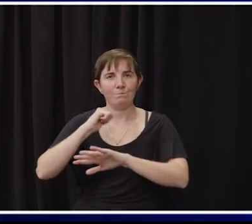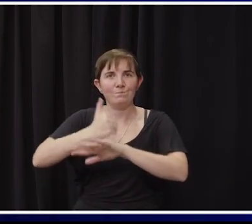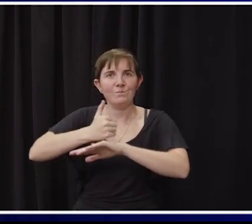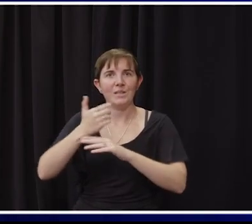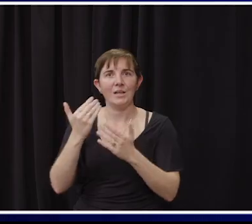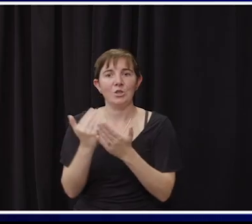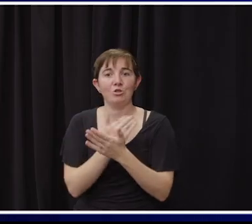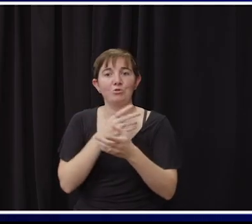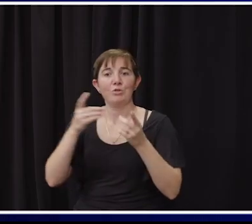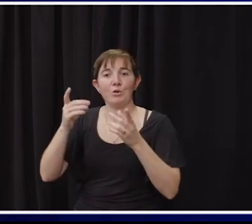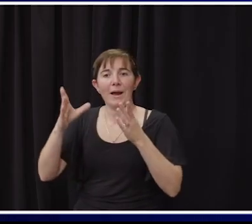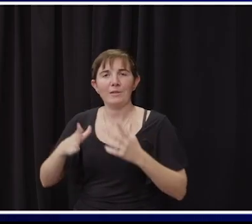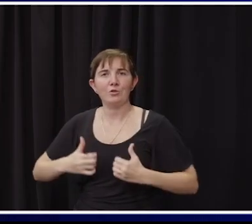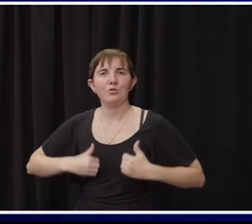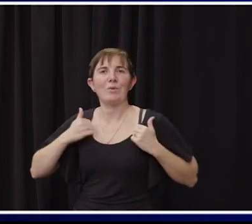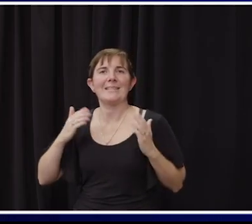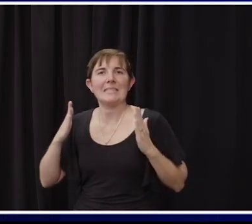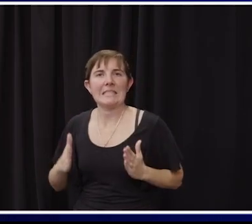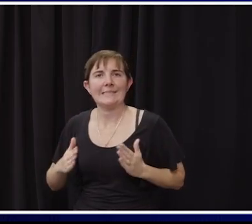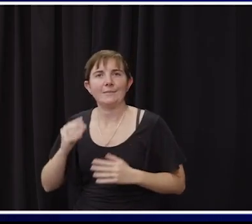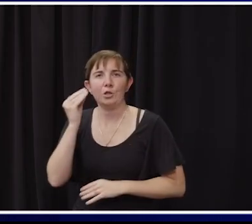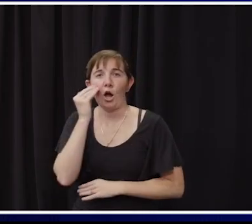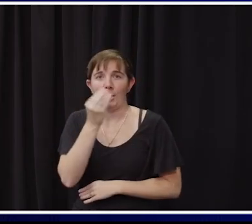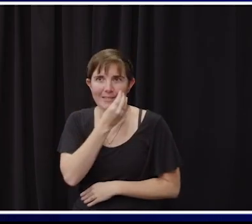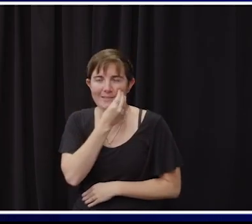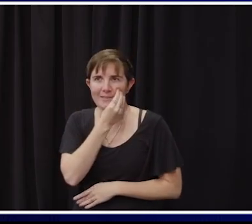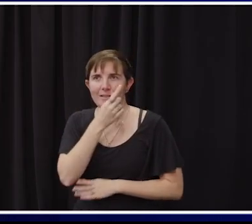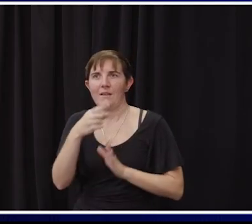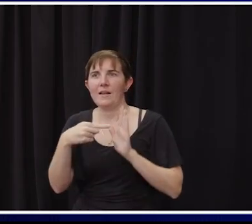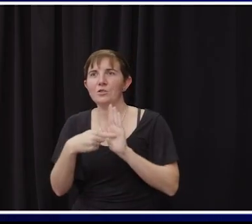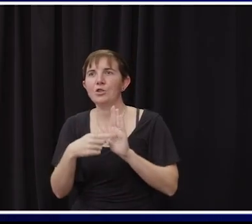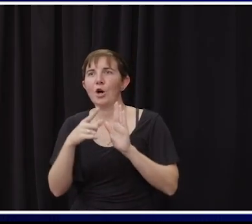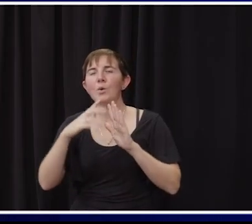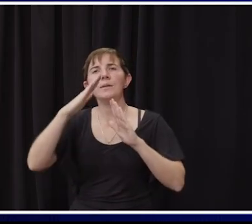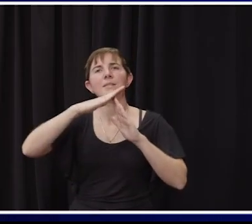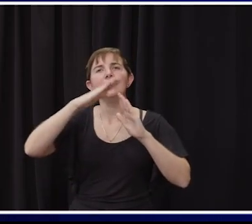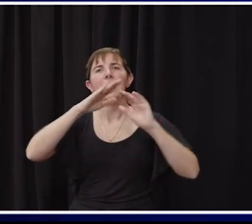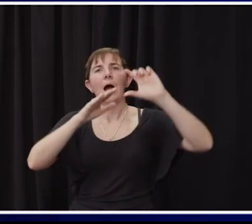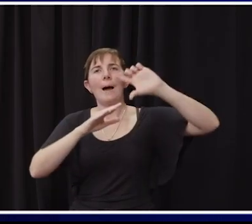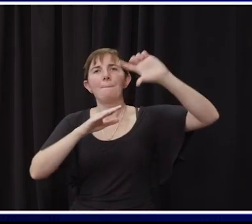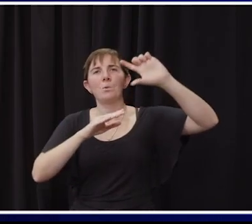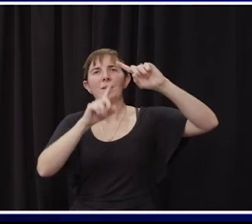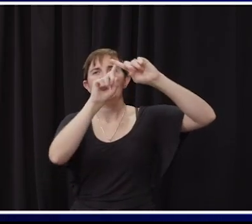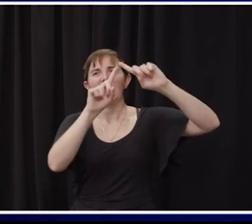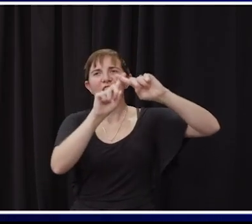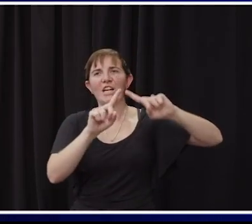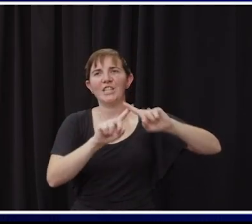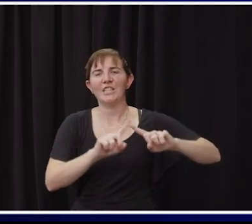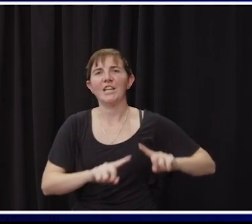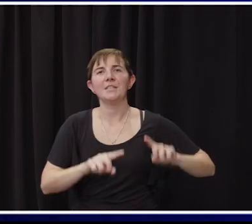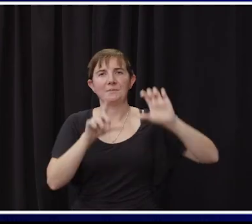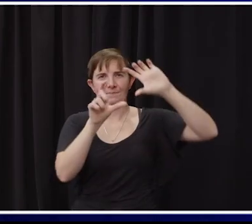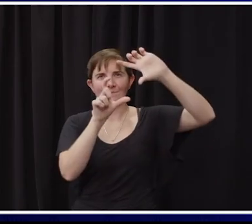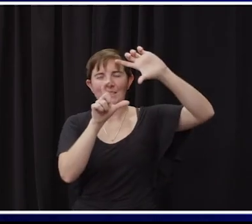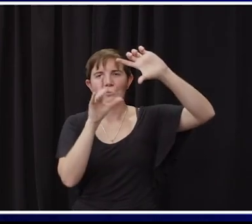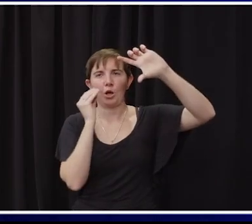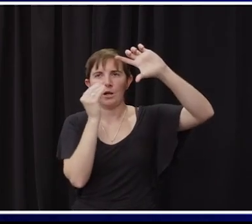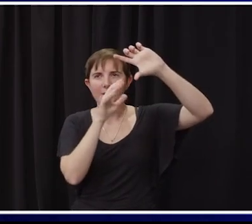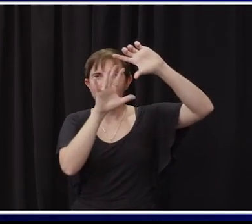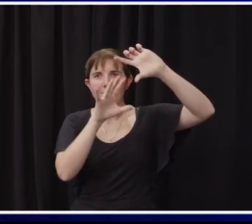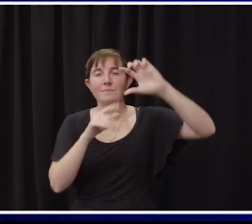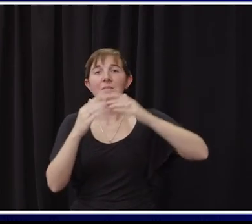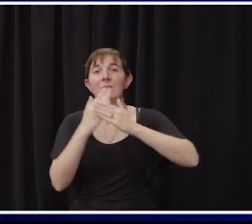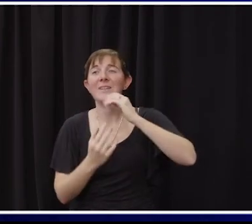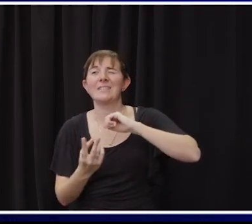new director's residence garden. That's shown in the top of the screen with the dashes. And then phase 2,